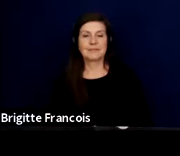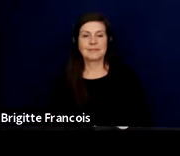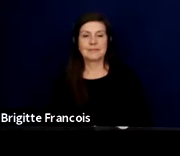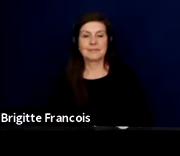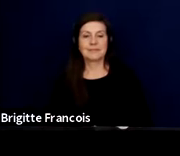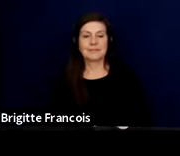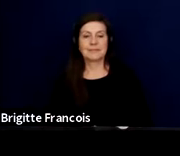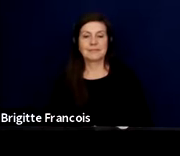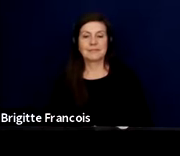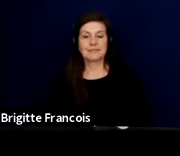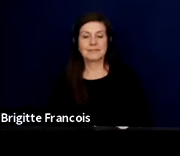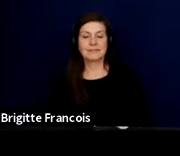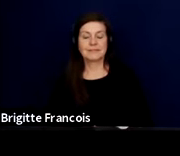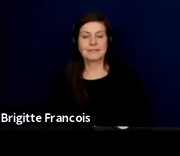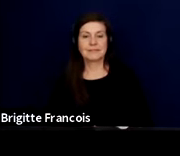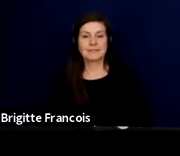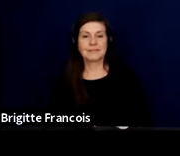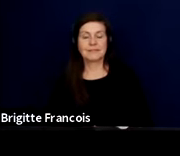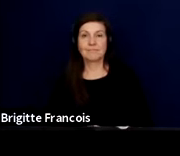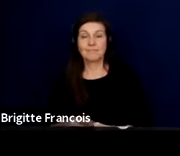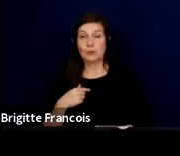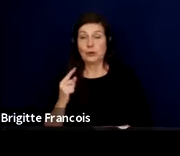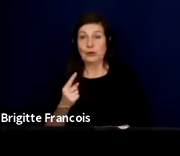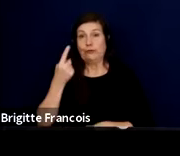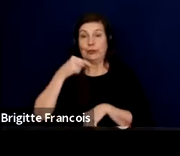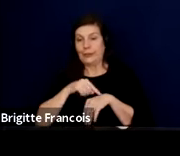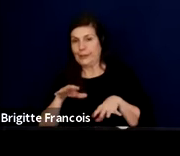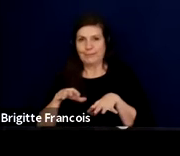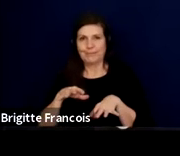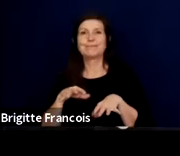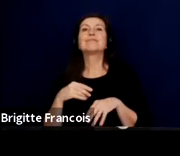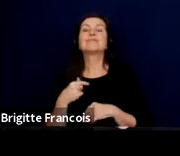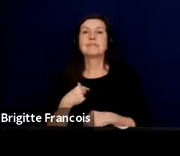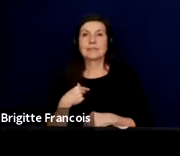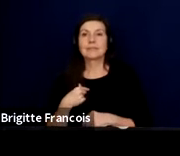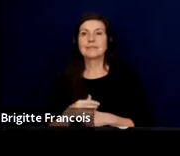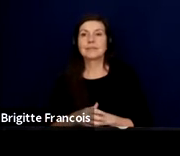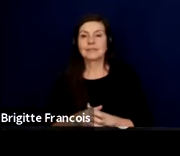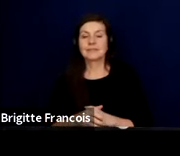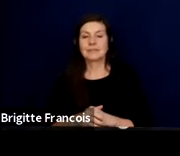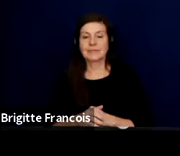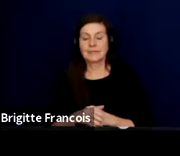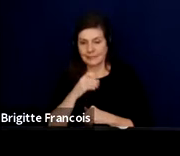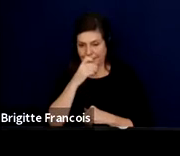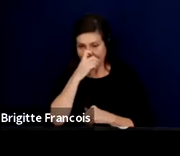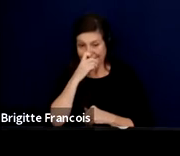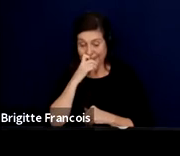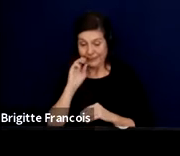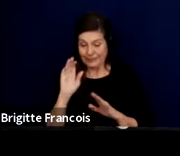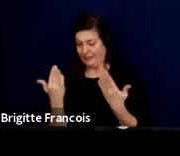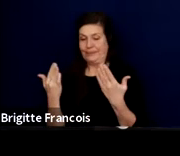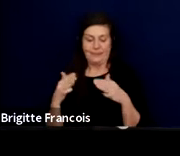I had to find the unmute button first. Yeah, it's so always tricky, that, Yeah, I had a physical one and one on the computer.